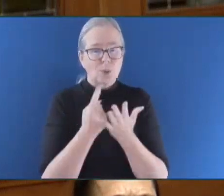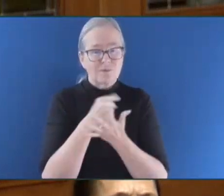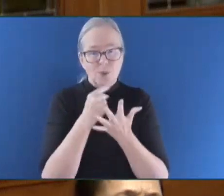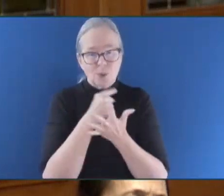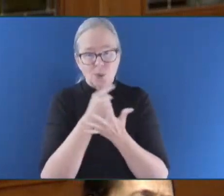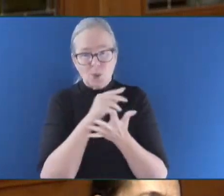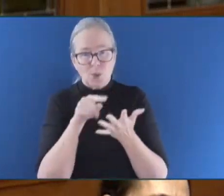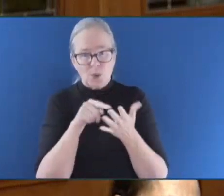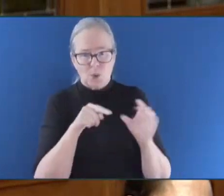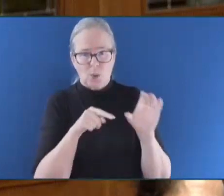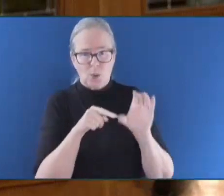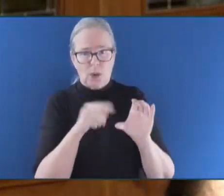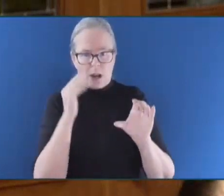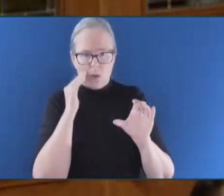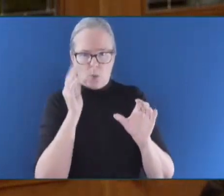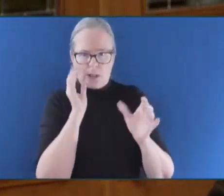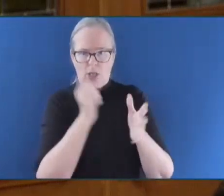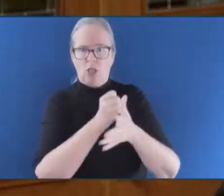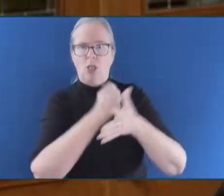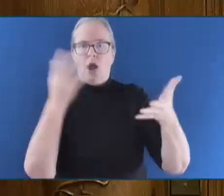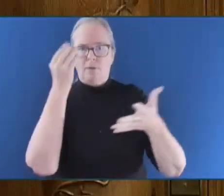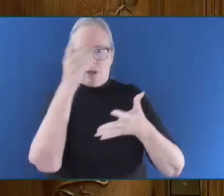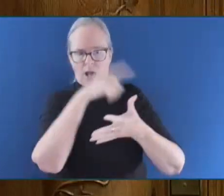this report be released to the public?